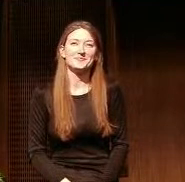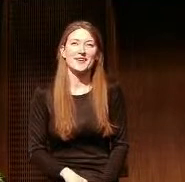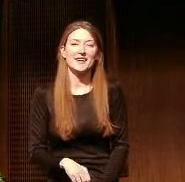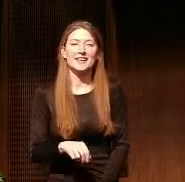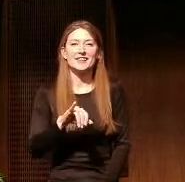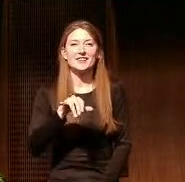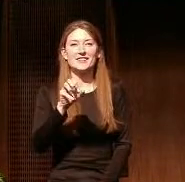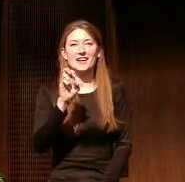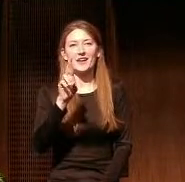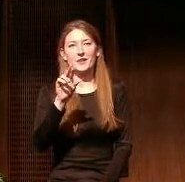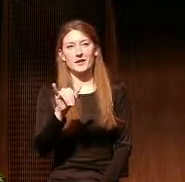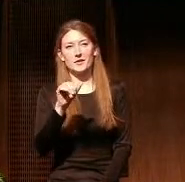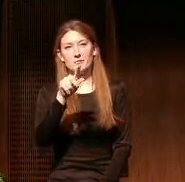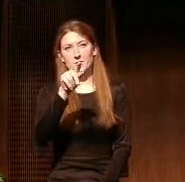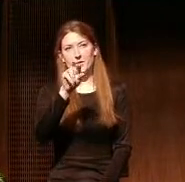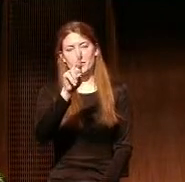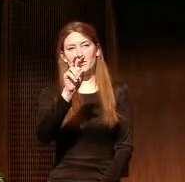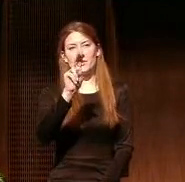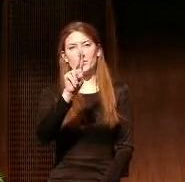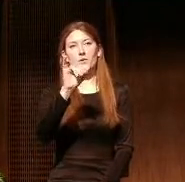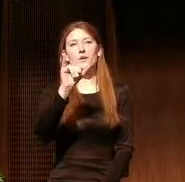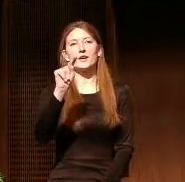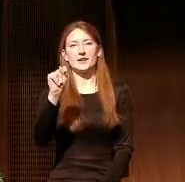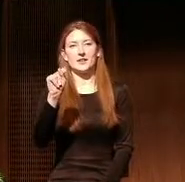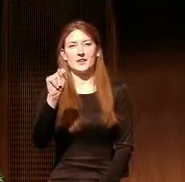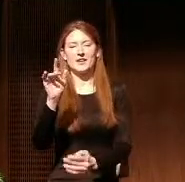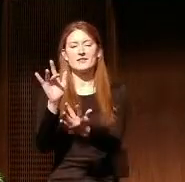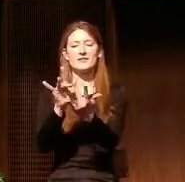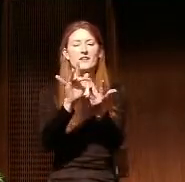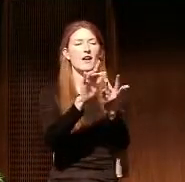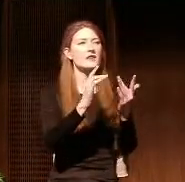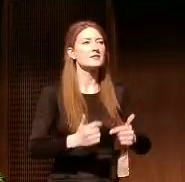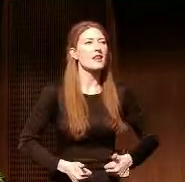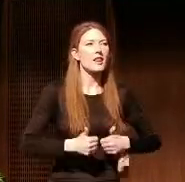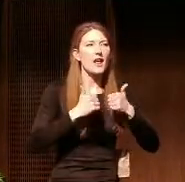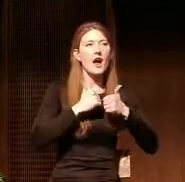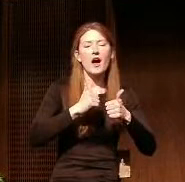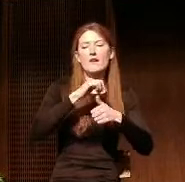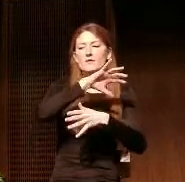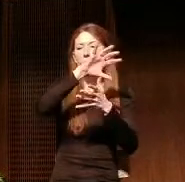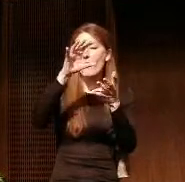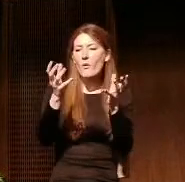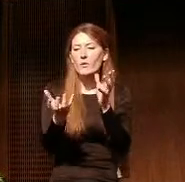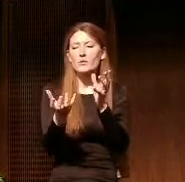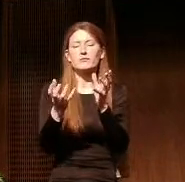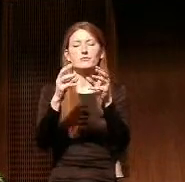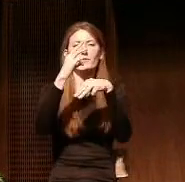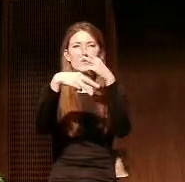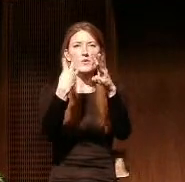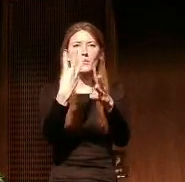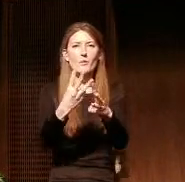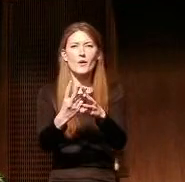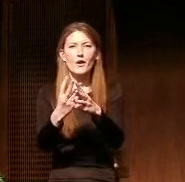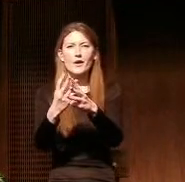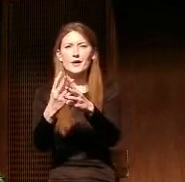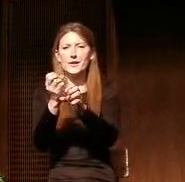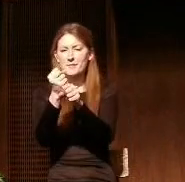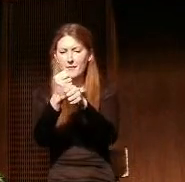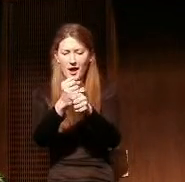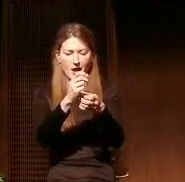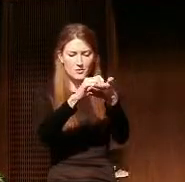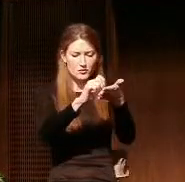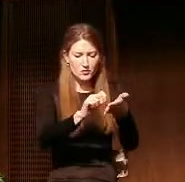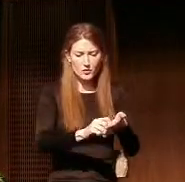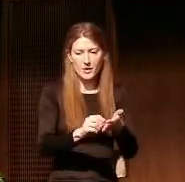Jerry Pruitt said he's touched lives all over the world through the materials he put together. He knew scripture and he was able to teach every one of